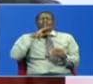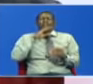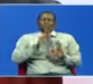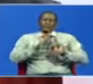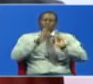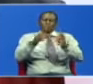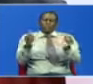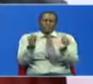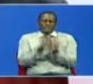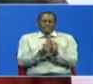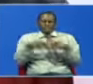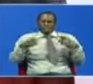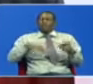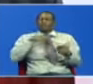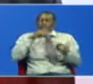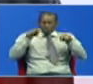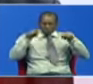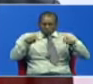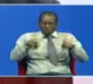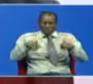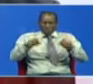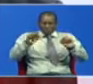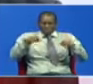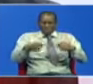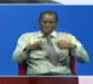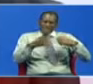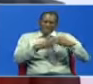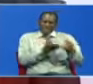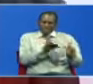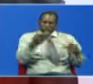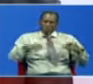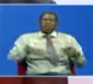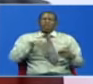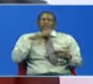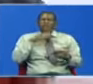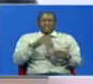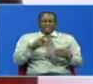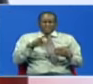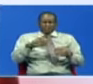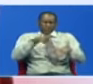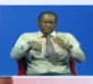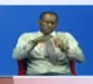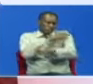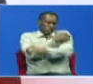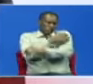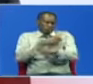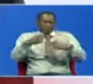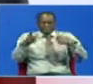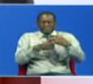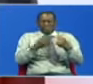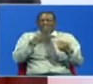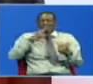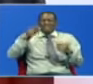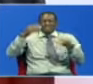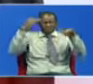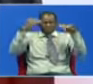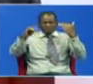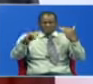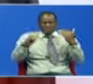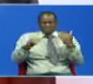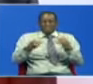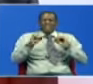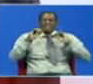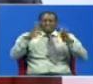10 deaths today. 9 of these deaths occurred in health facilities, 6 at Kenyatta University,